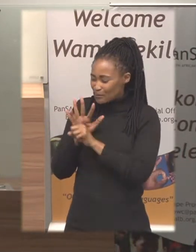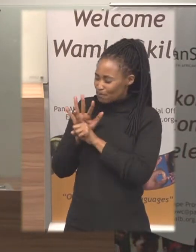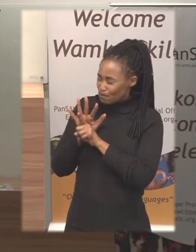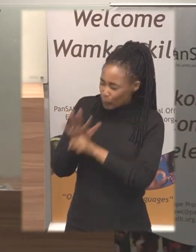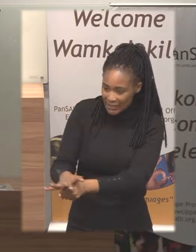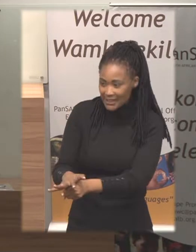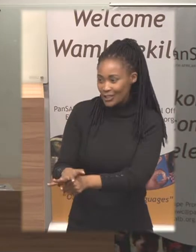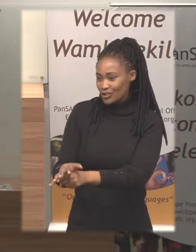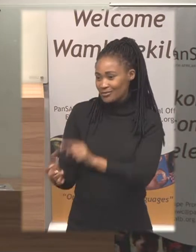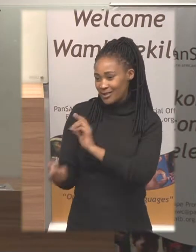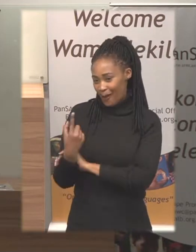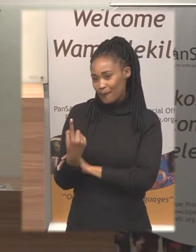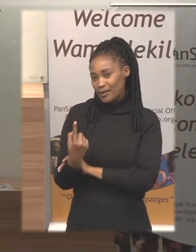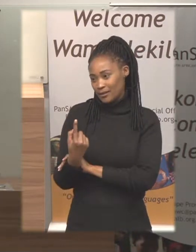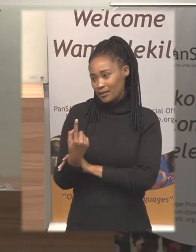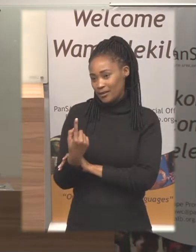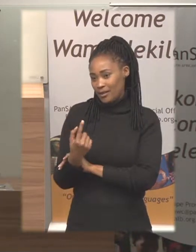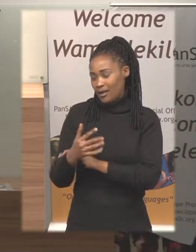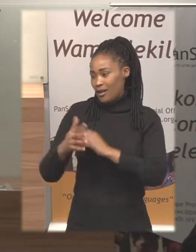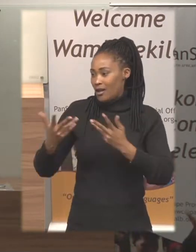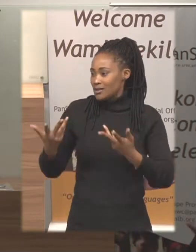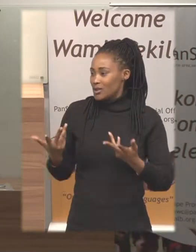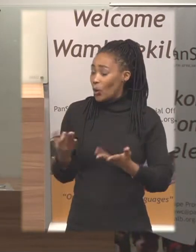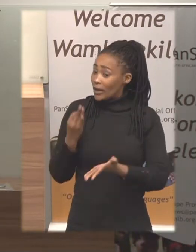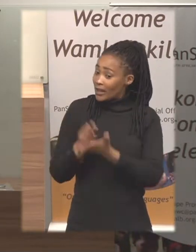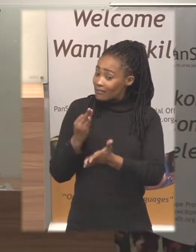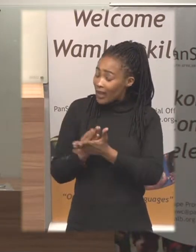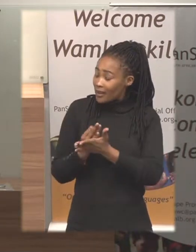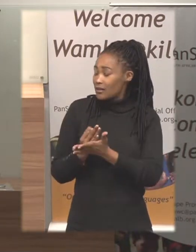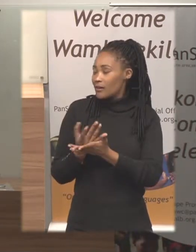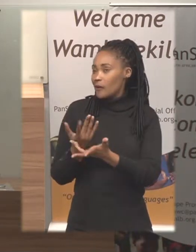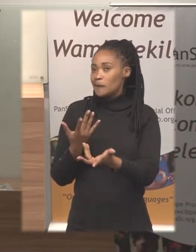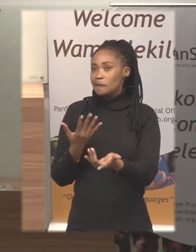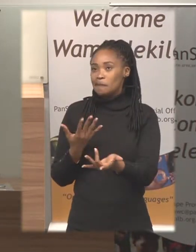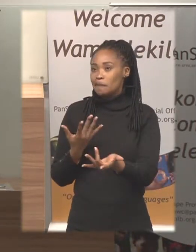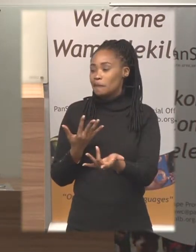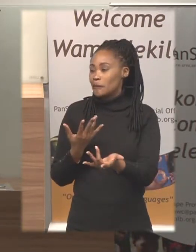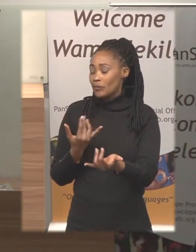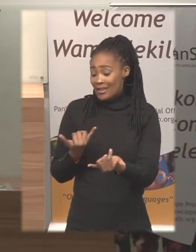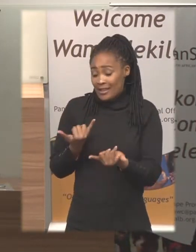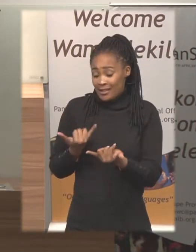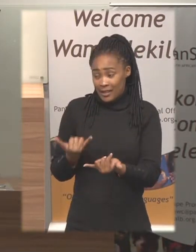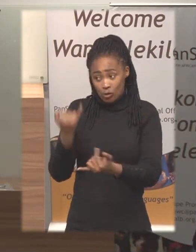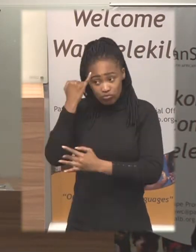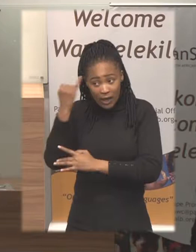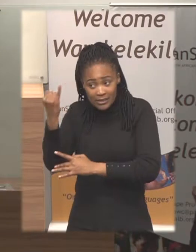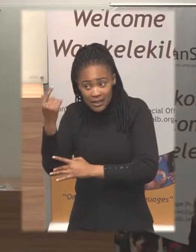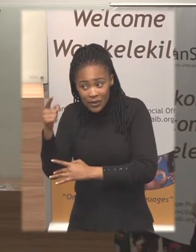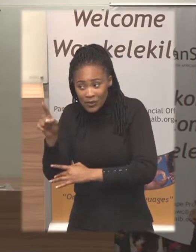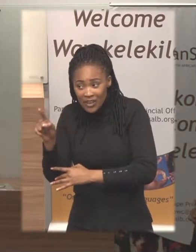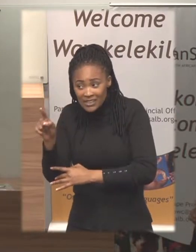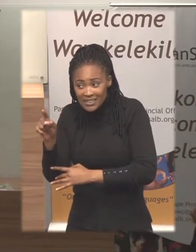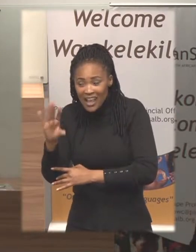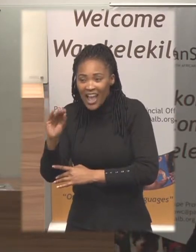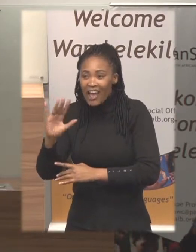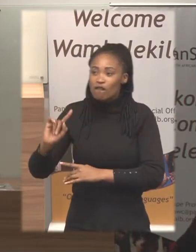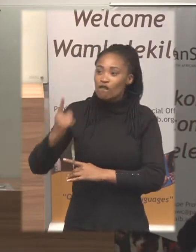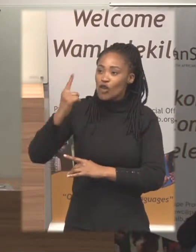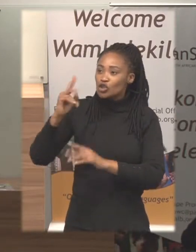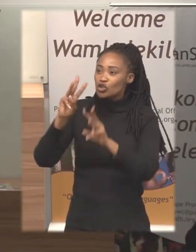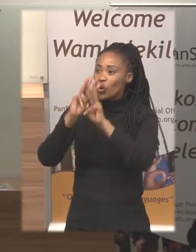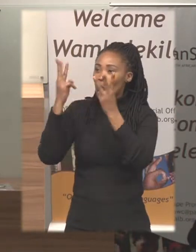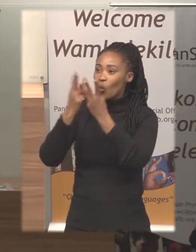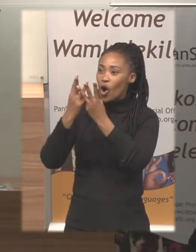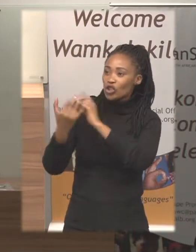that took place. And that in fact, the current idea that there are first world countries